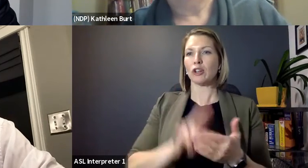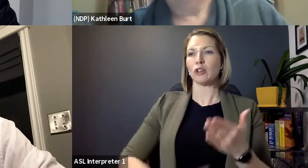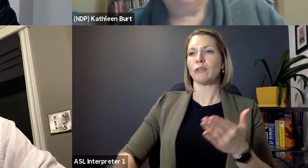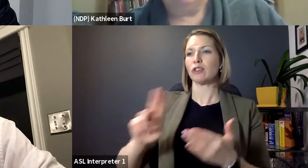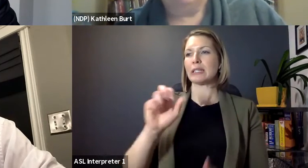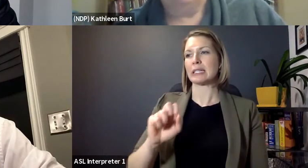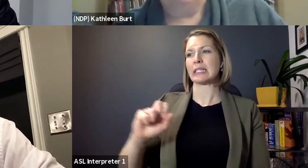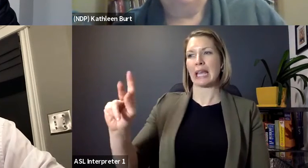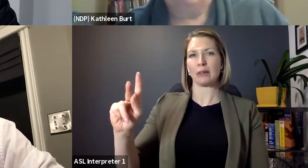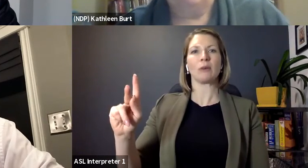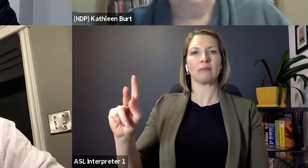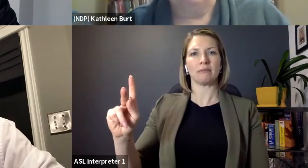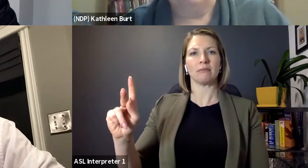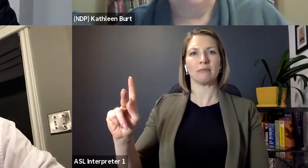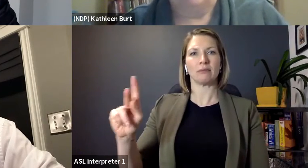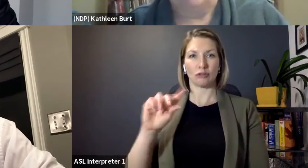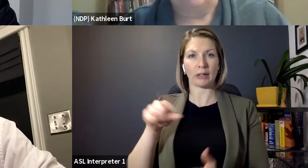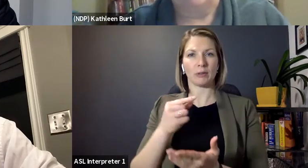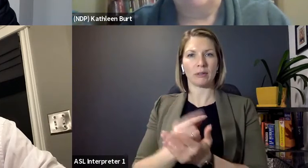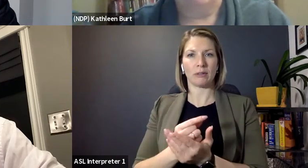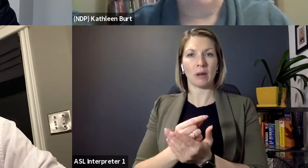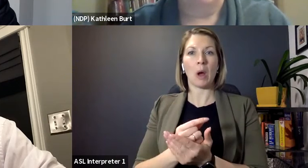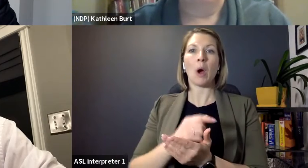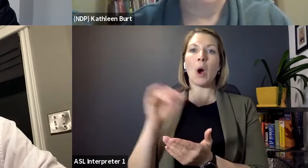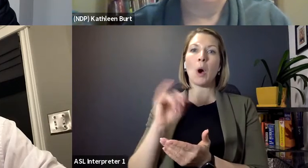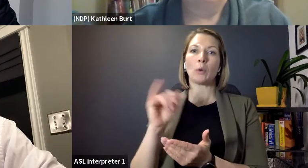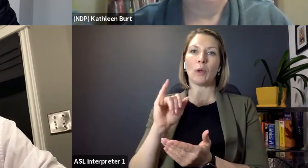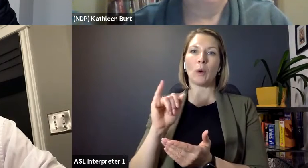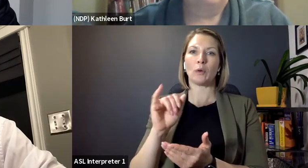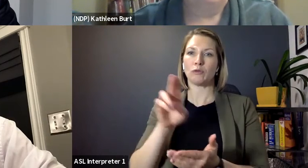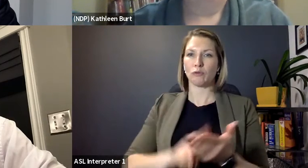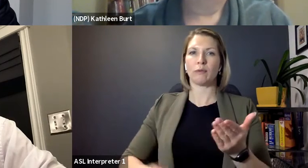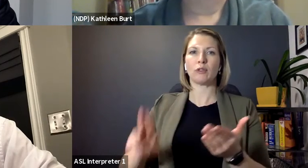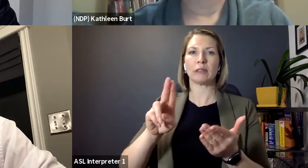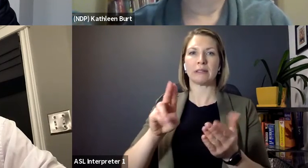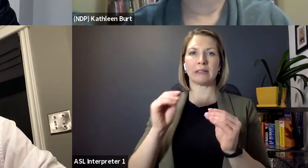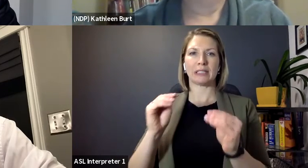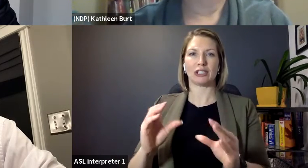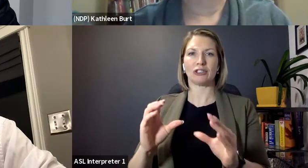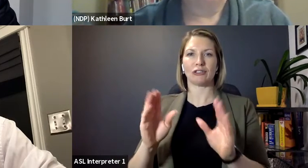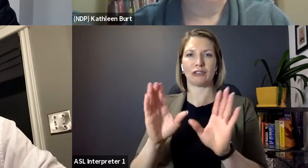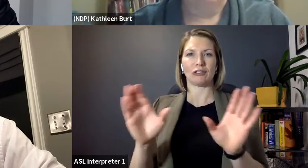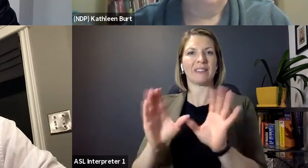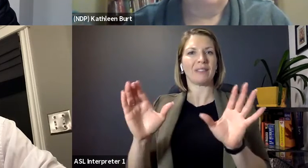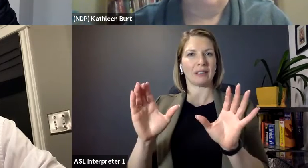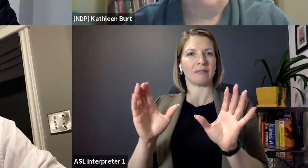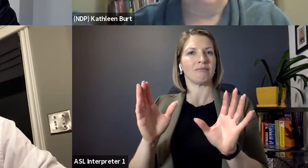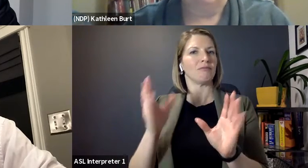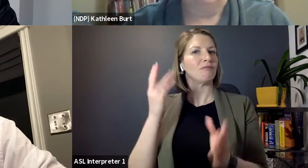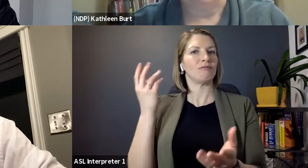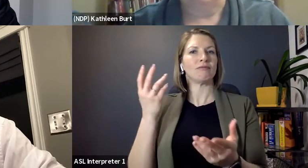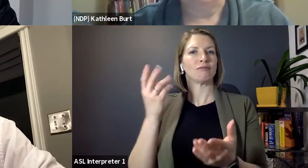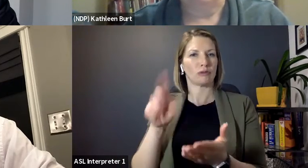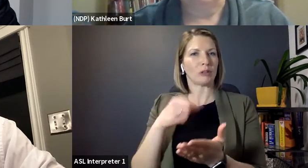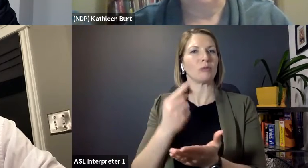post-secondary teaching certificate from MUN. I've had a teaching career that